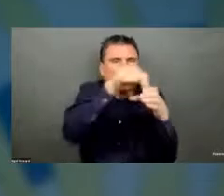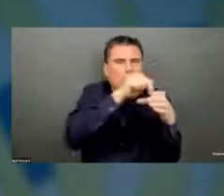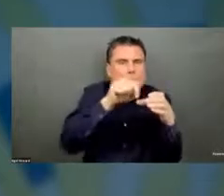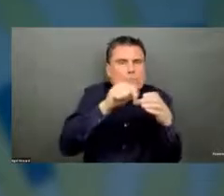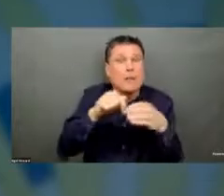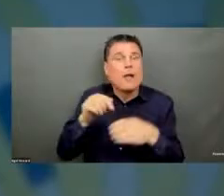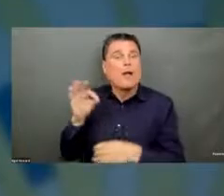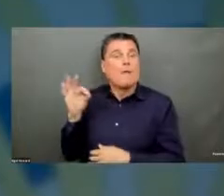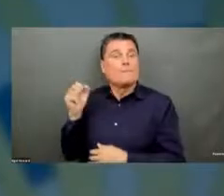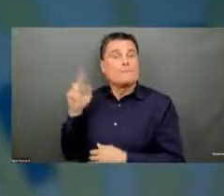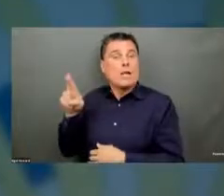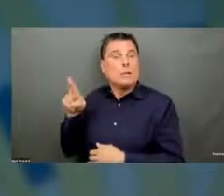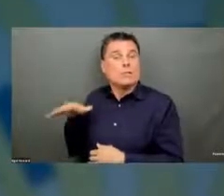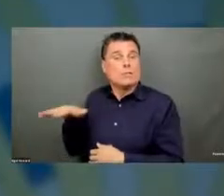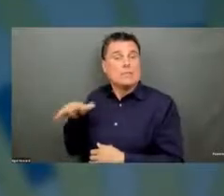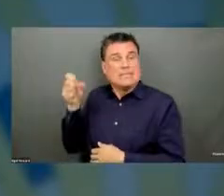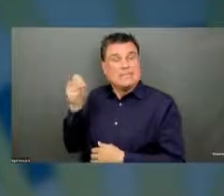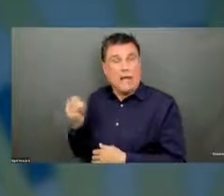the Northwest.